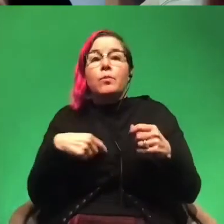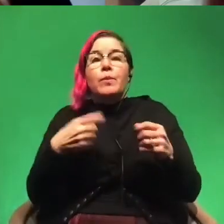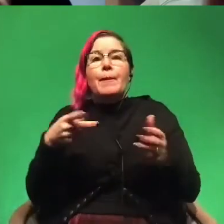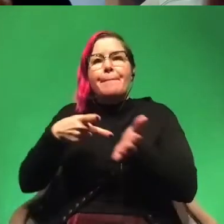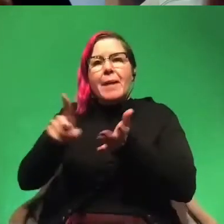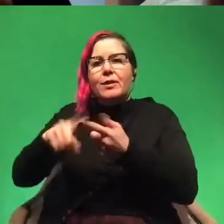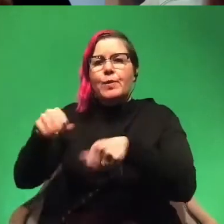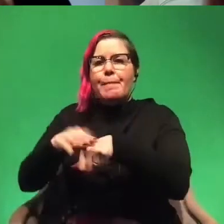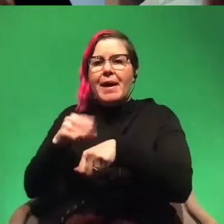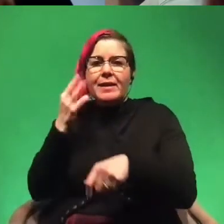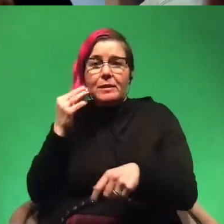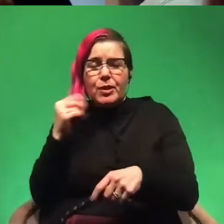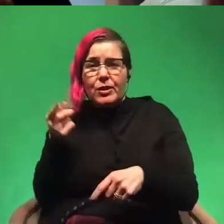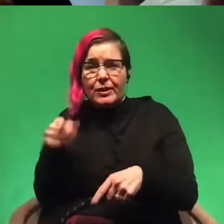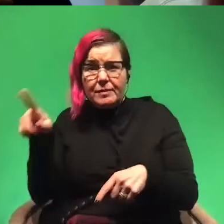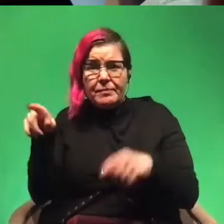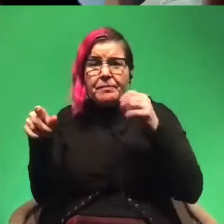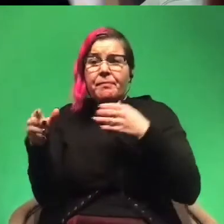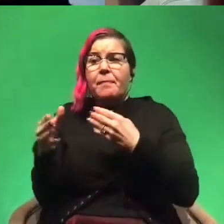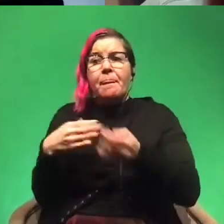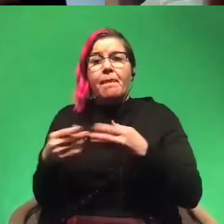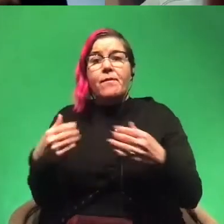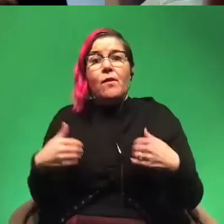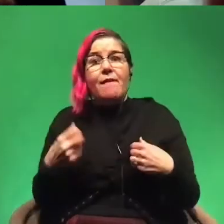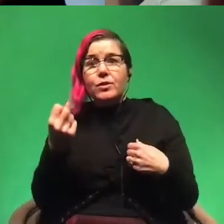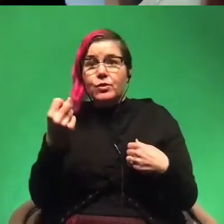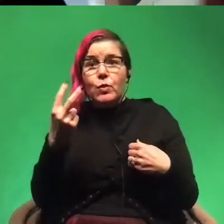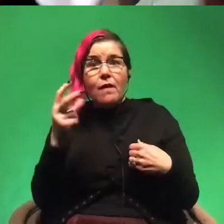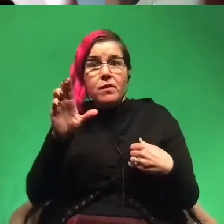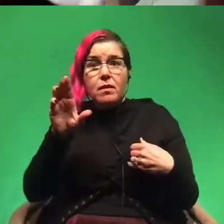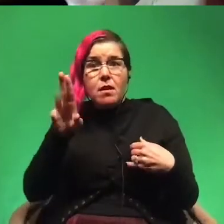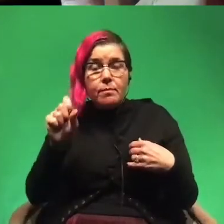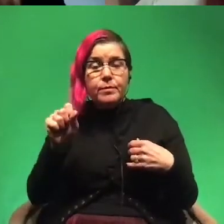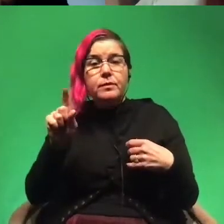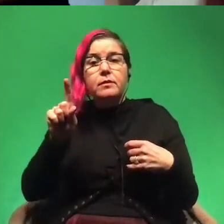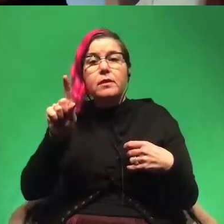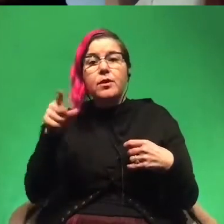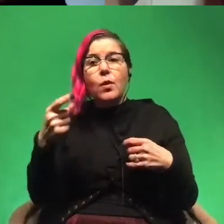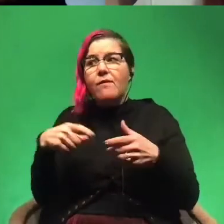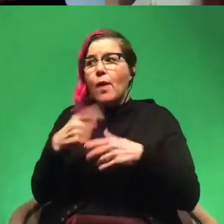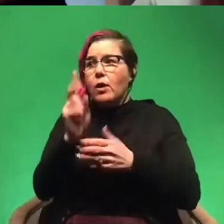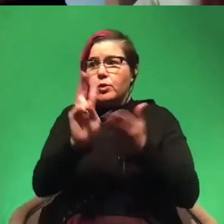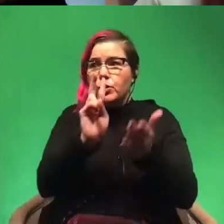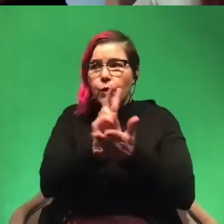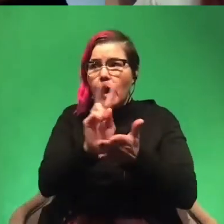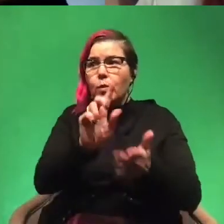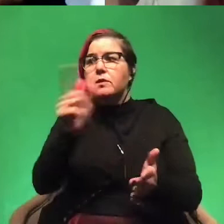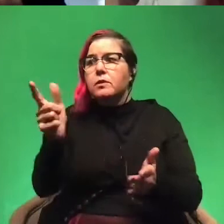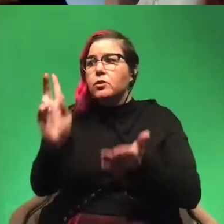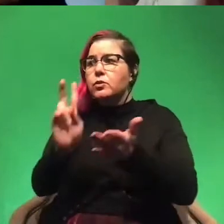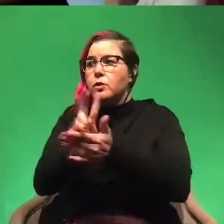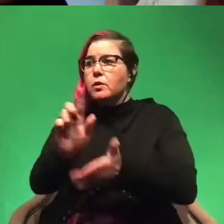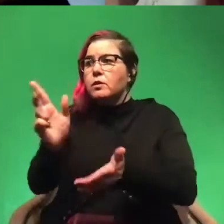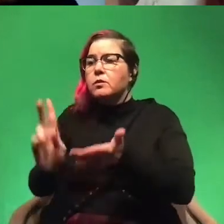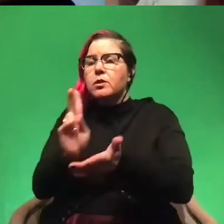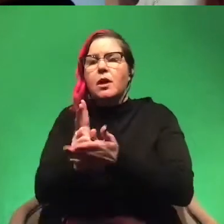pet experiences, even if you have 12 cubs and you're only having them out for 2 hours at a time, they're